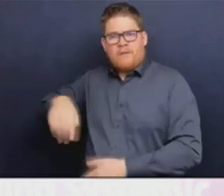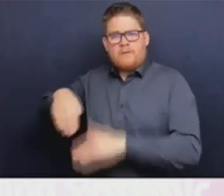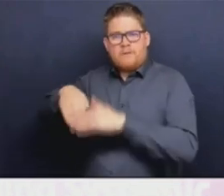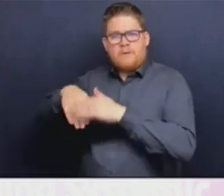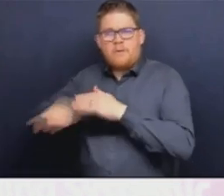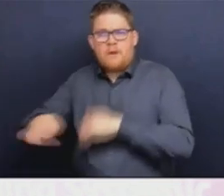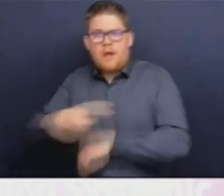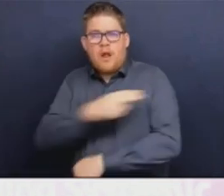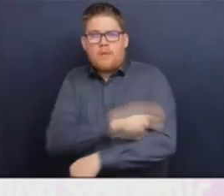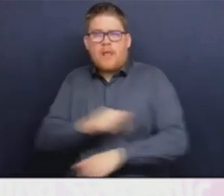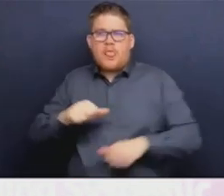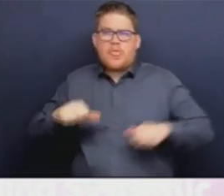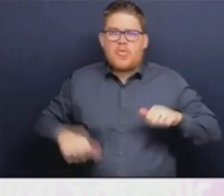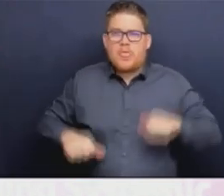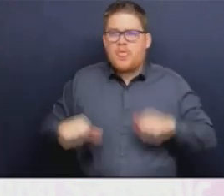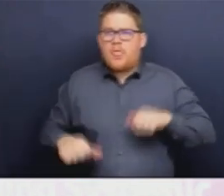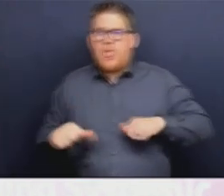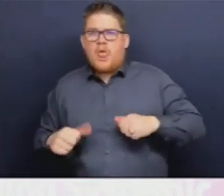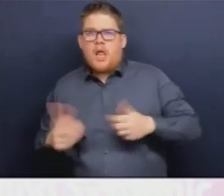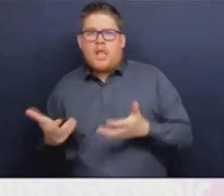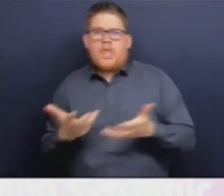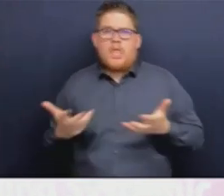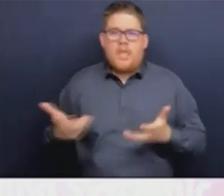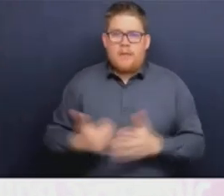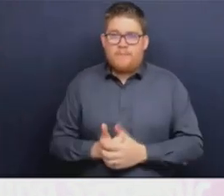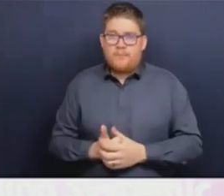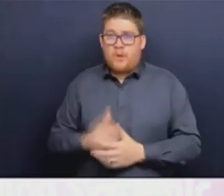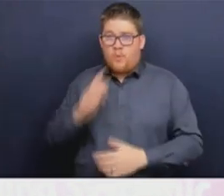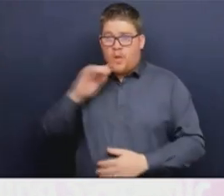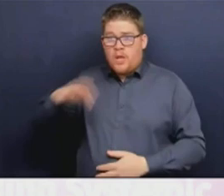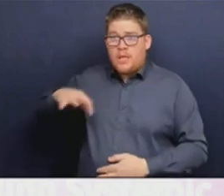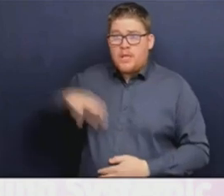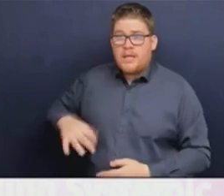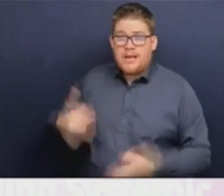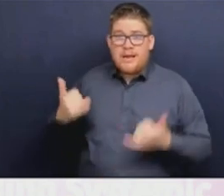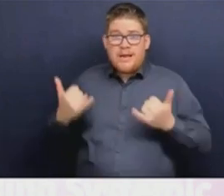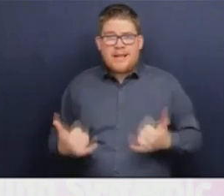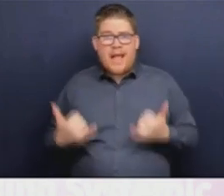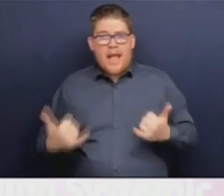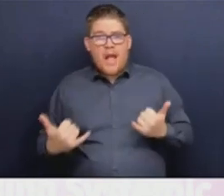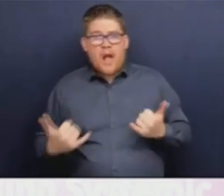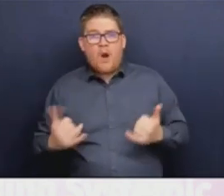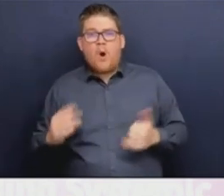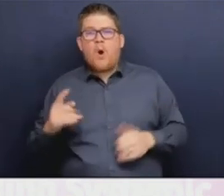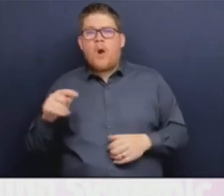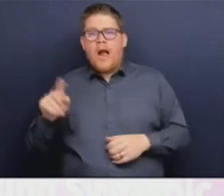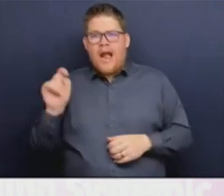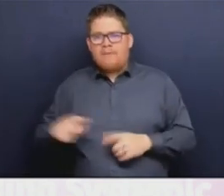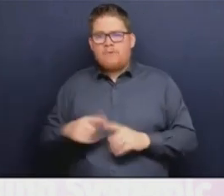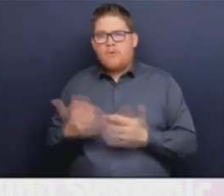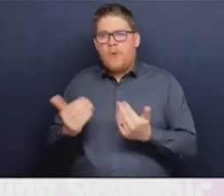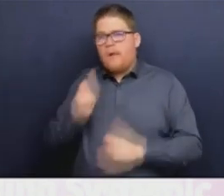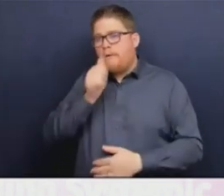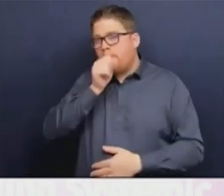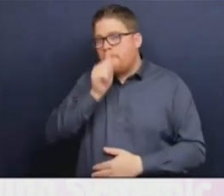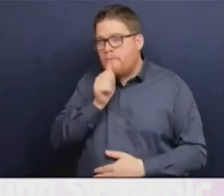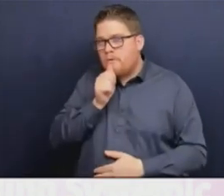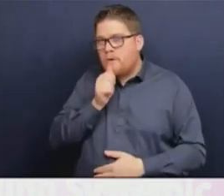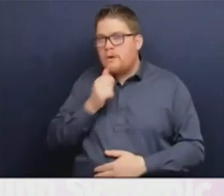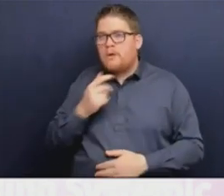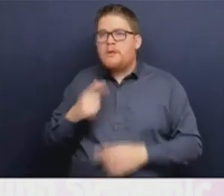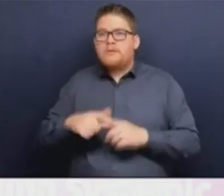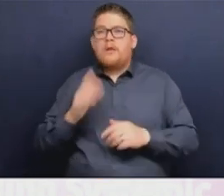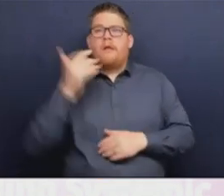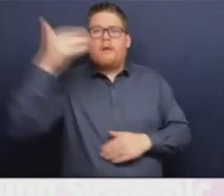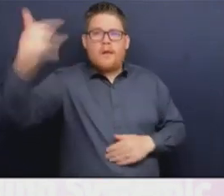this going to help them? Or do they just have to wait a couple more years for things to change? And not just hospitals and all kinds of different services. Well, I would